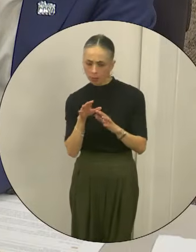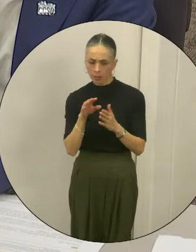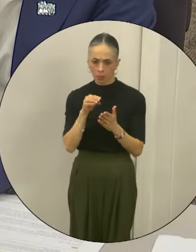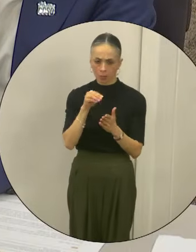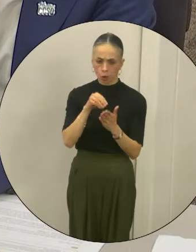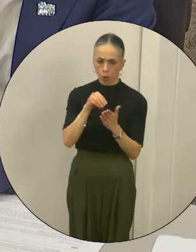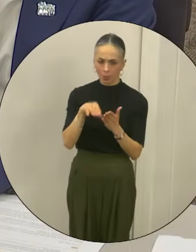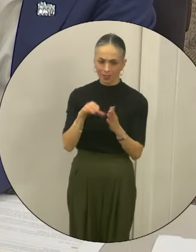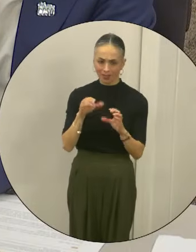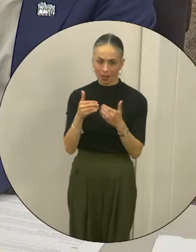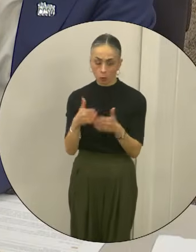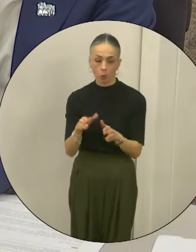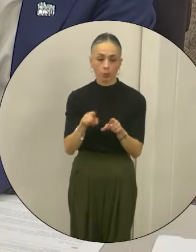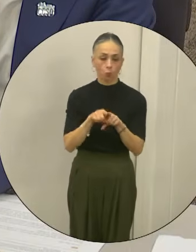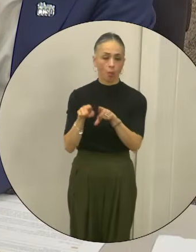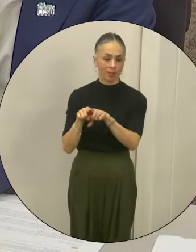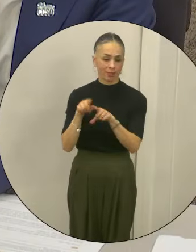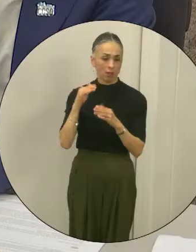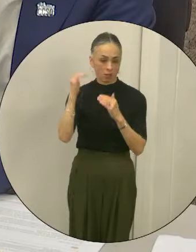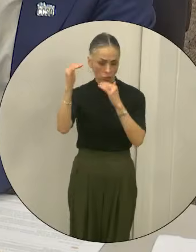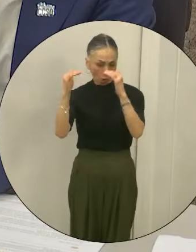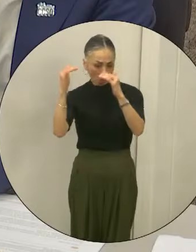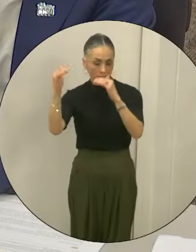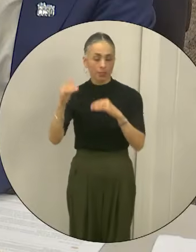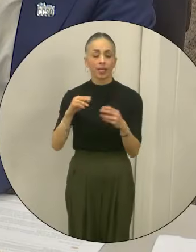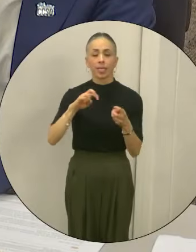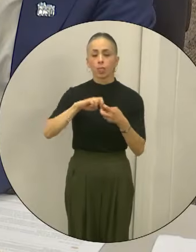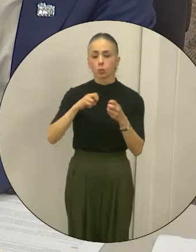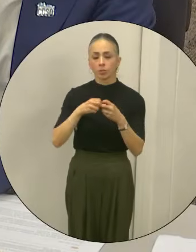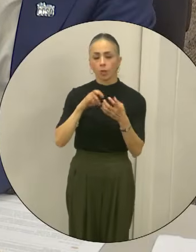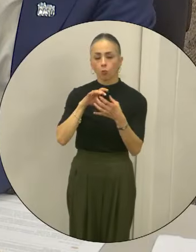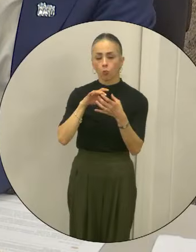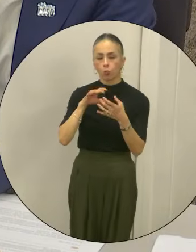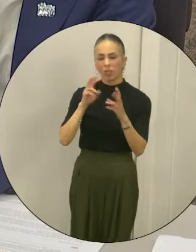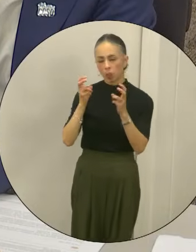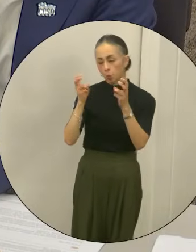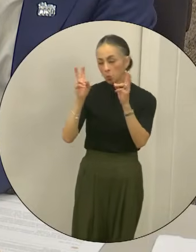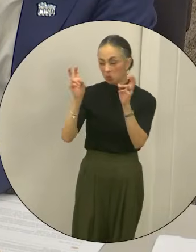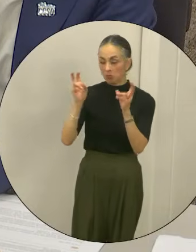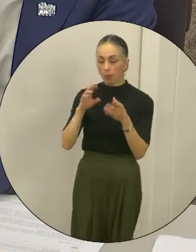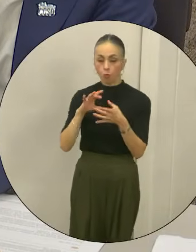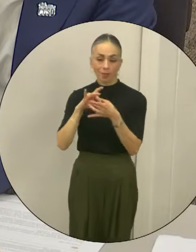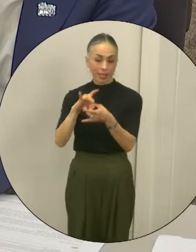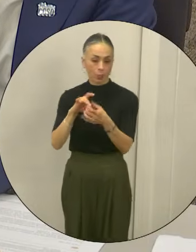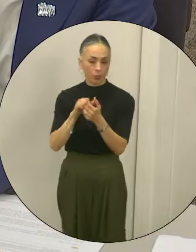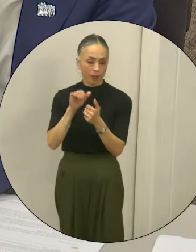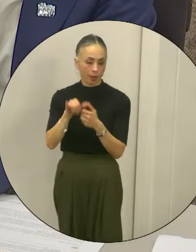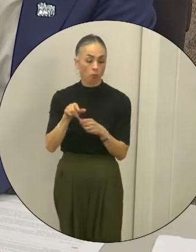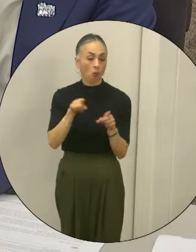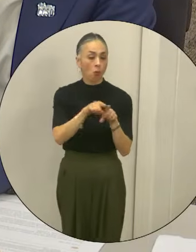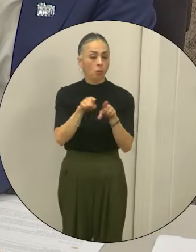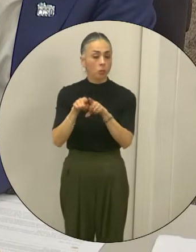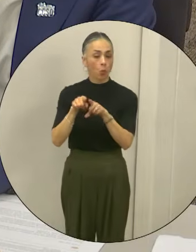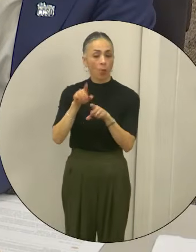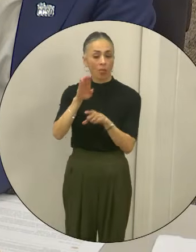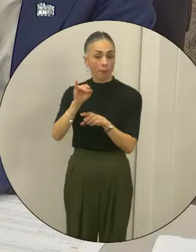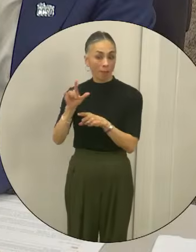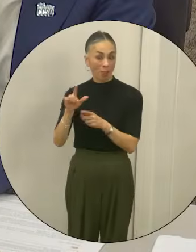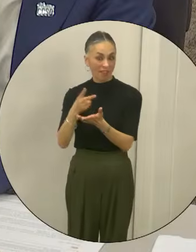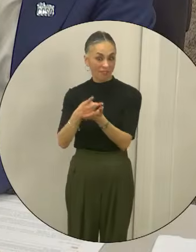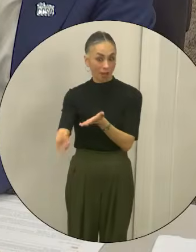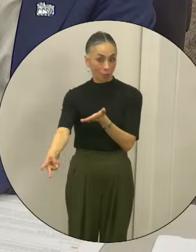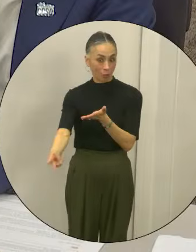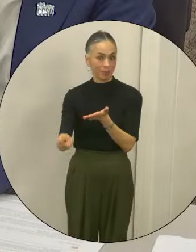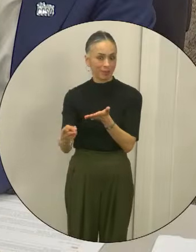adult in the classroom, and there are issues that relate to that. There have also, where the bill has failed a number